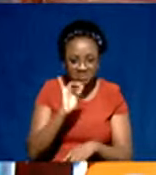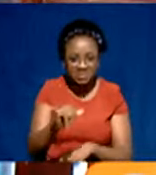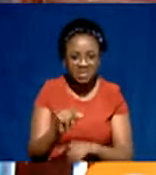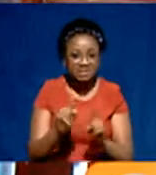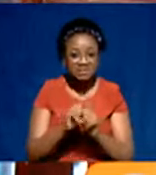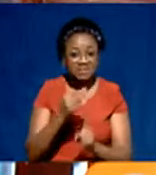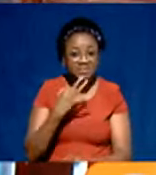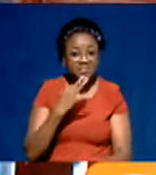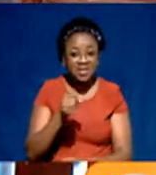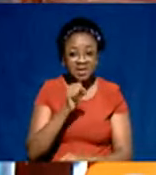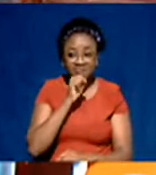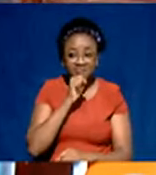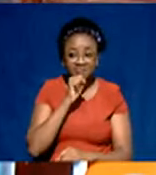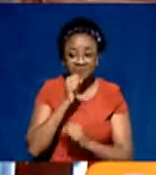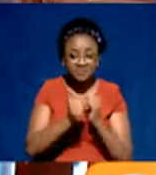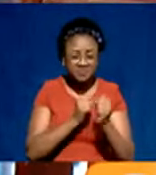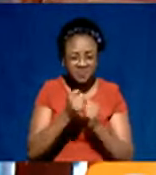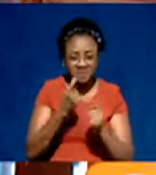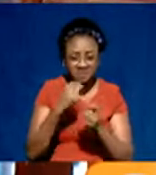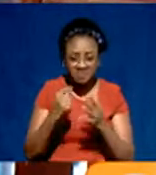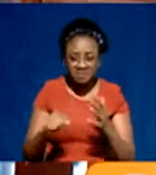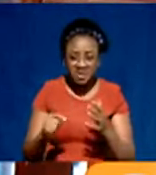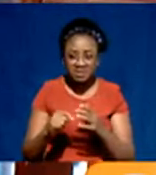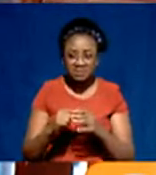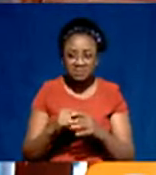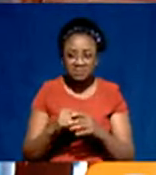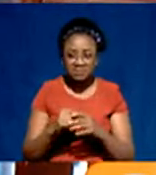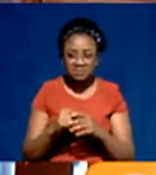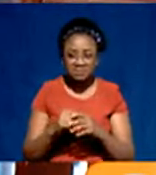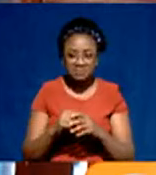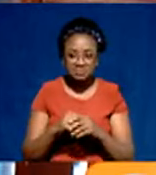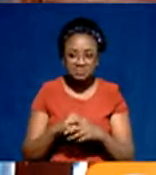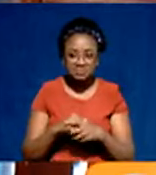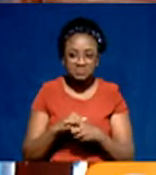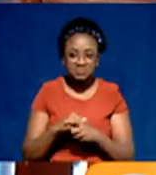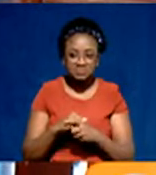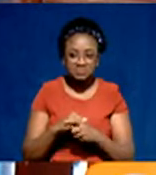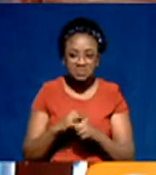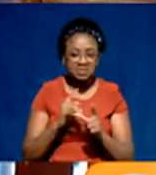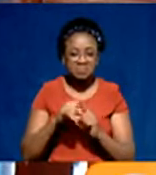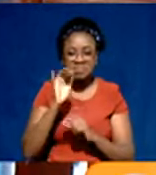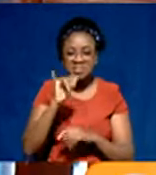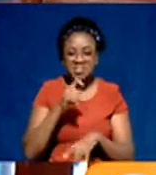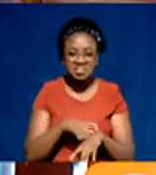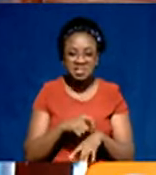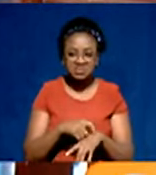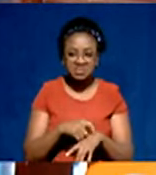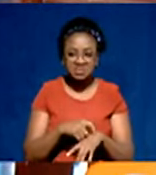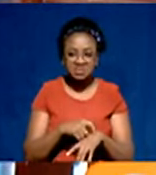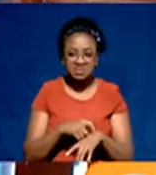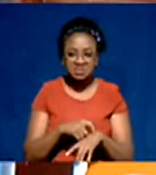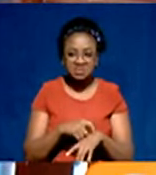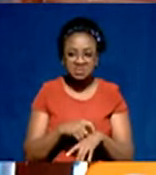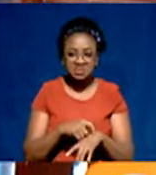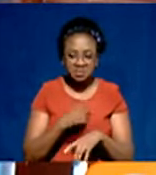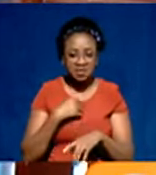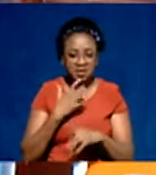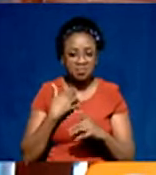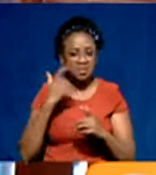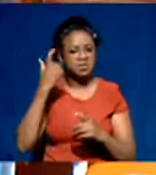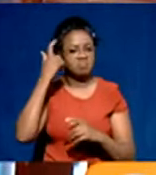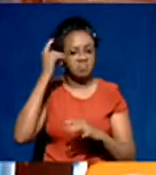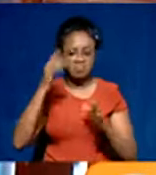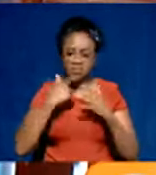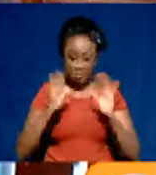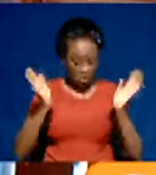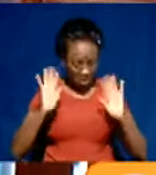355 marks, I think I'd wasted some times back then and other, but at that time, when I came now back to my right senses, I just said,